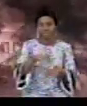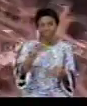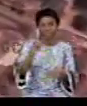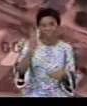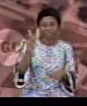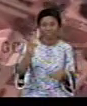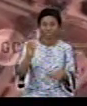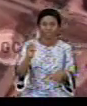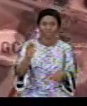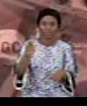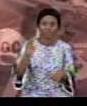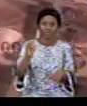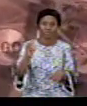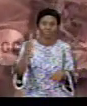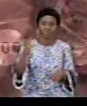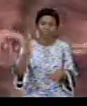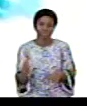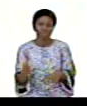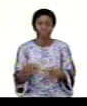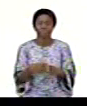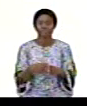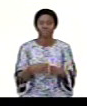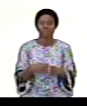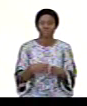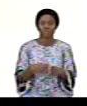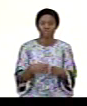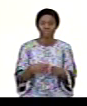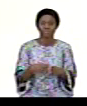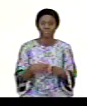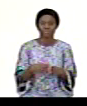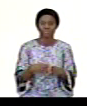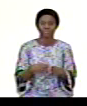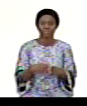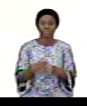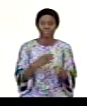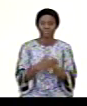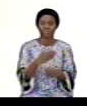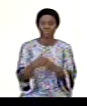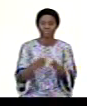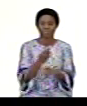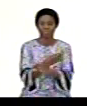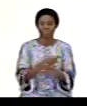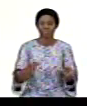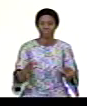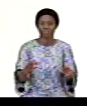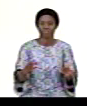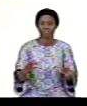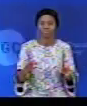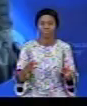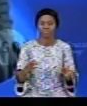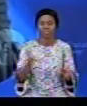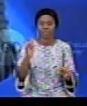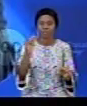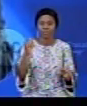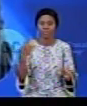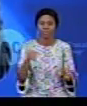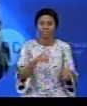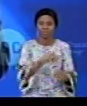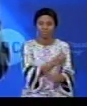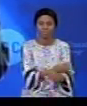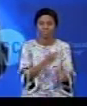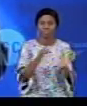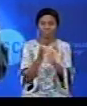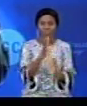Nigeria, poised to reveal total emancipation by the authority of Jesus Christ. Join us as the inspirational